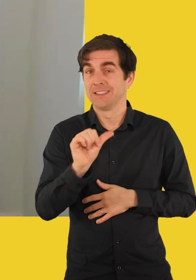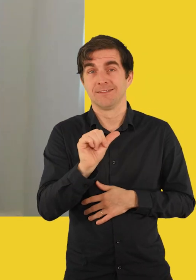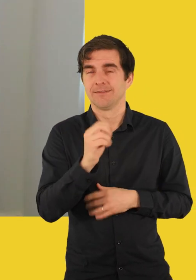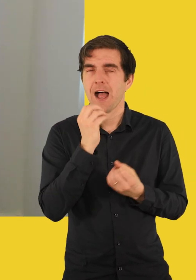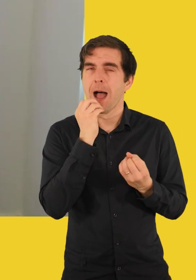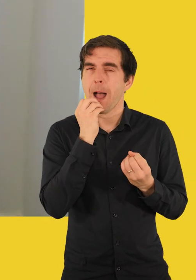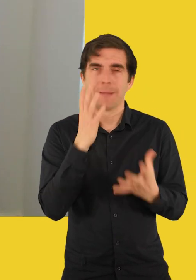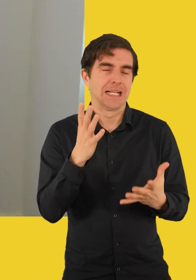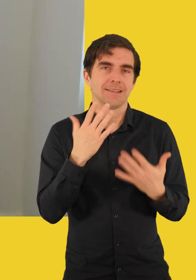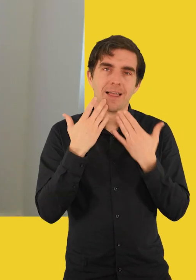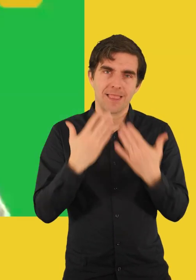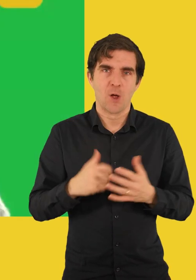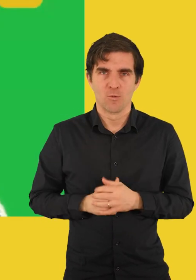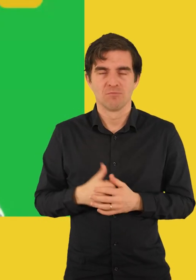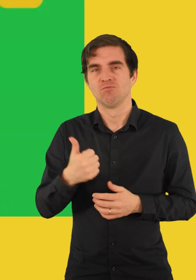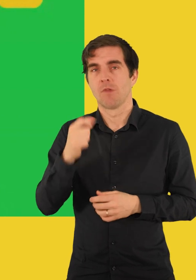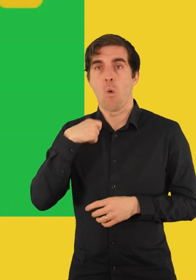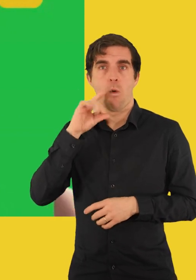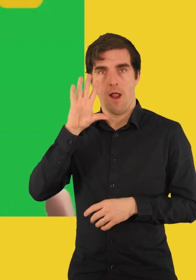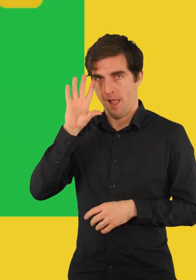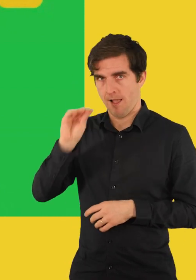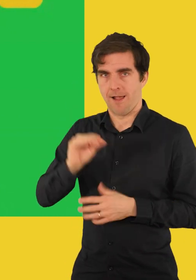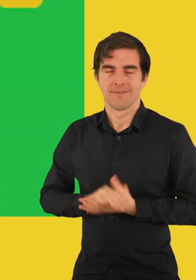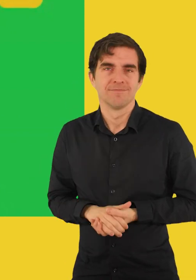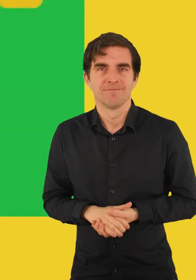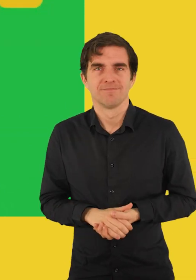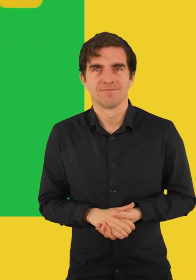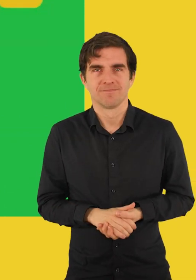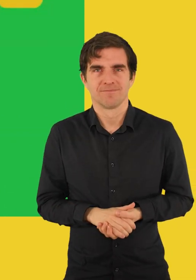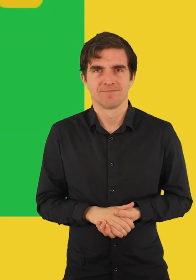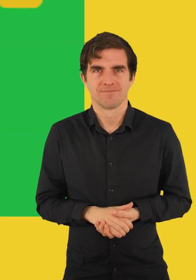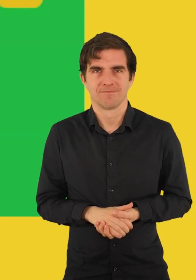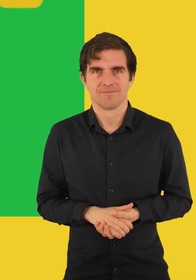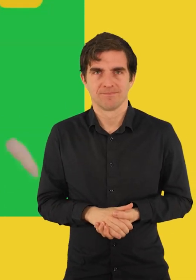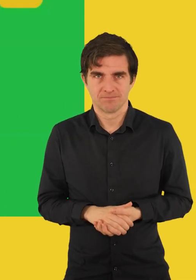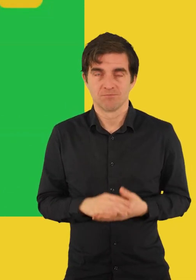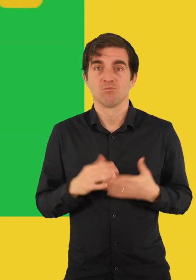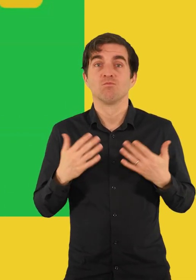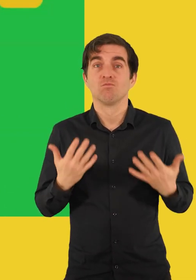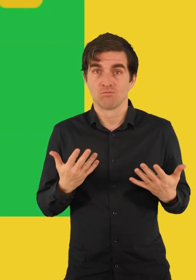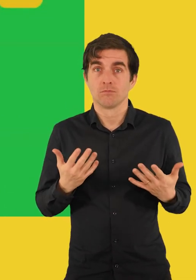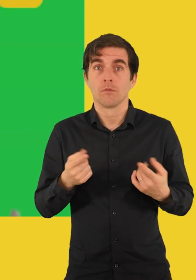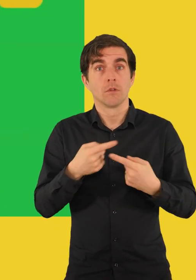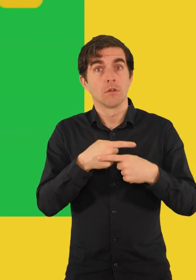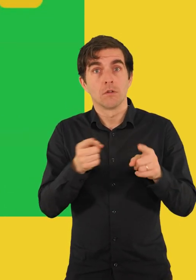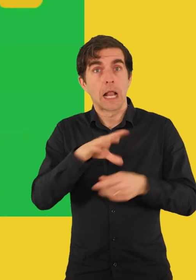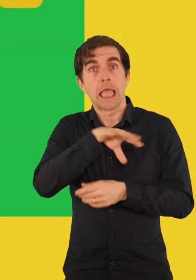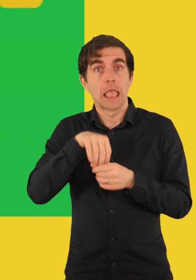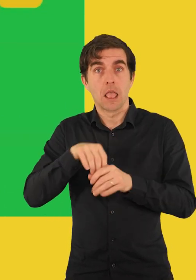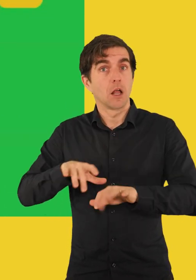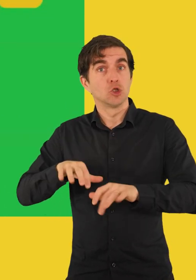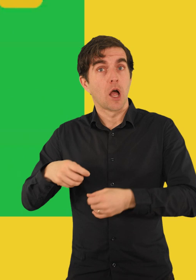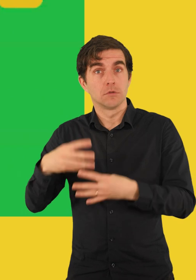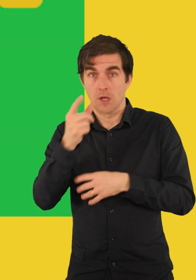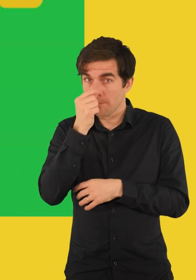yeah, it was amazing. Thank you. So yeah, I will pass on. That's also to say for those of you in the